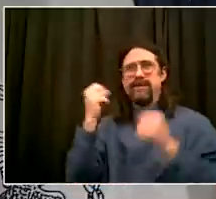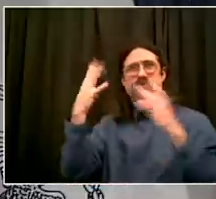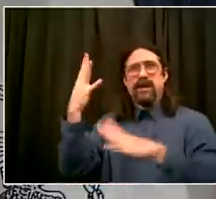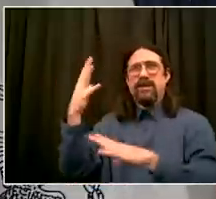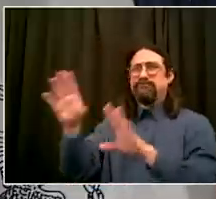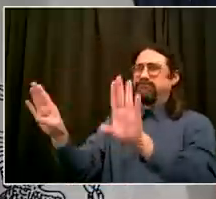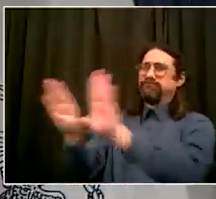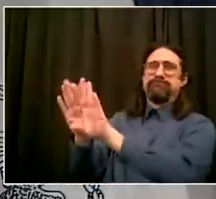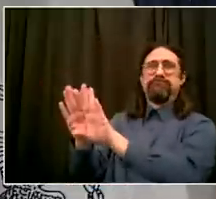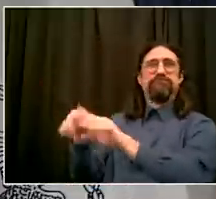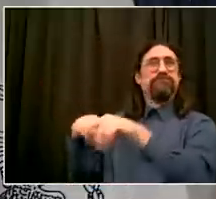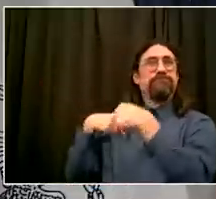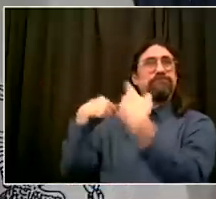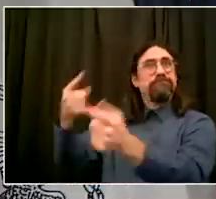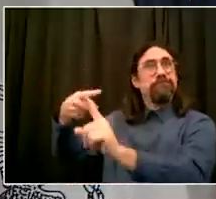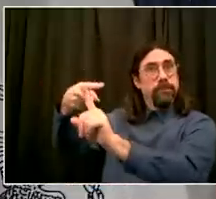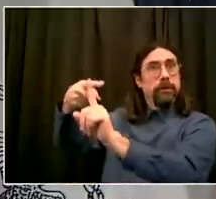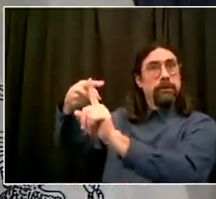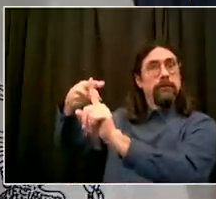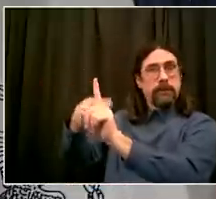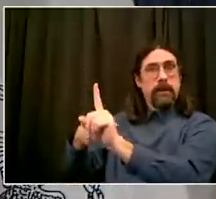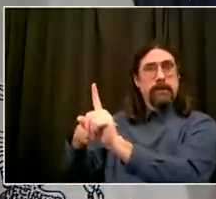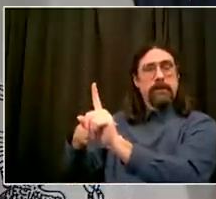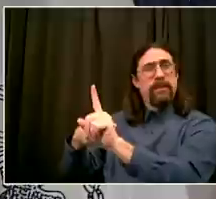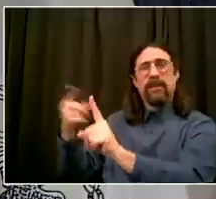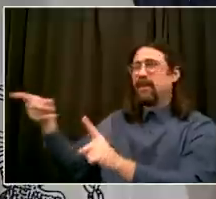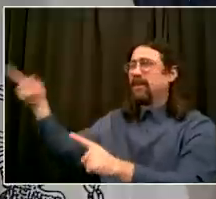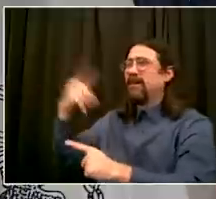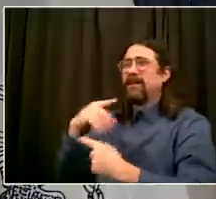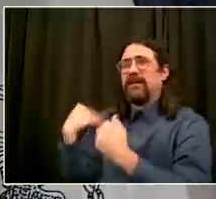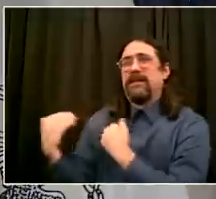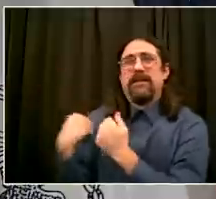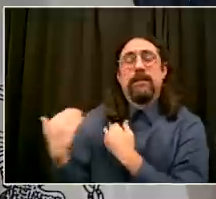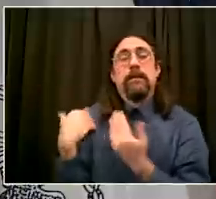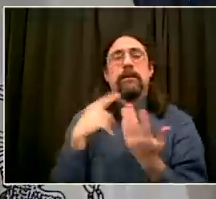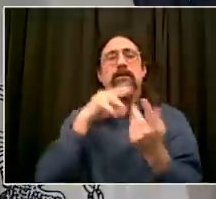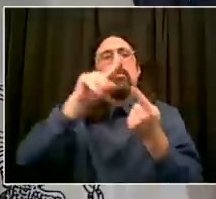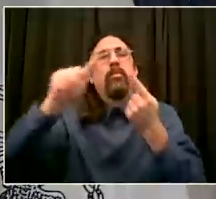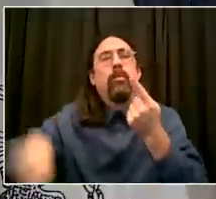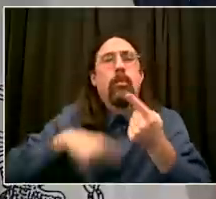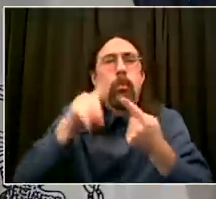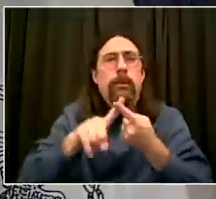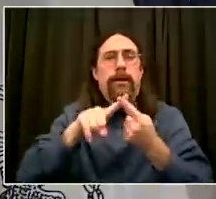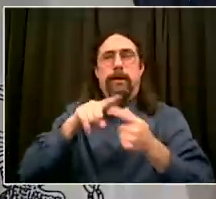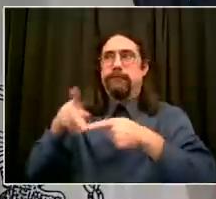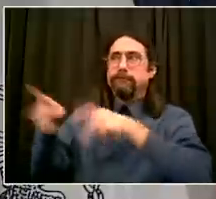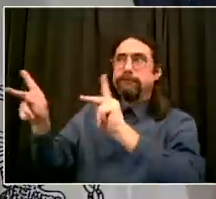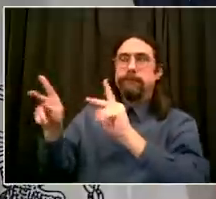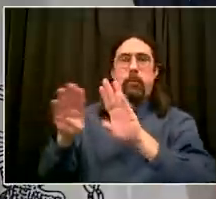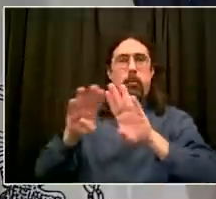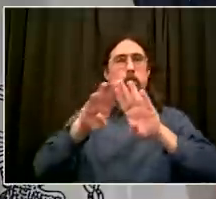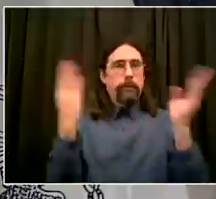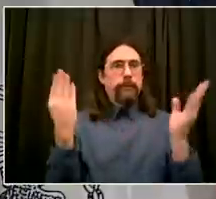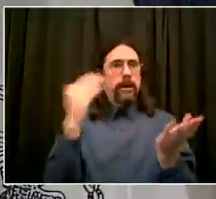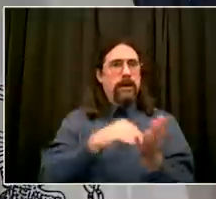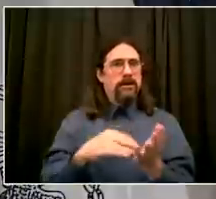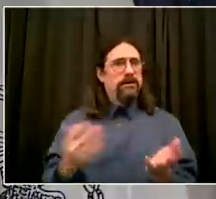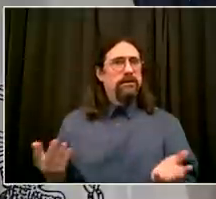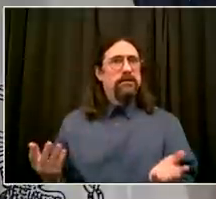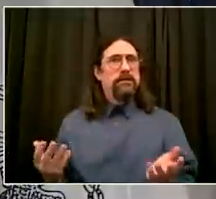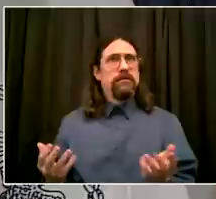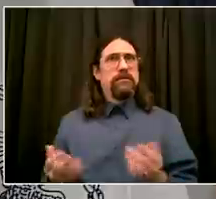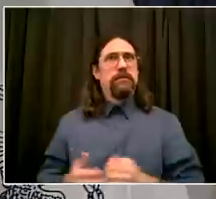to put people and diners and then, of course, employees of these places in danger. But I've heard from business owners who just want to know if there are